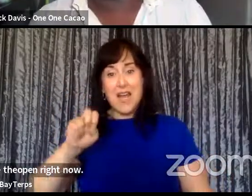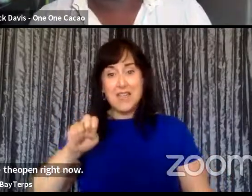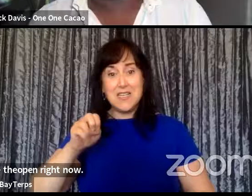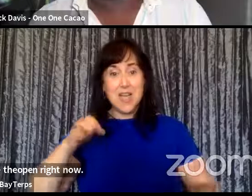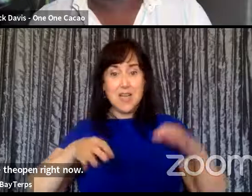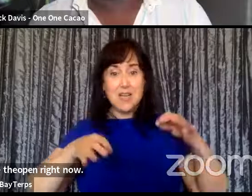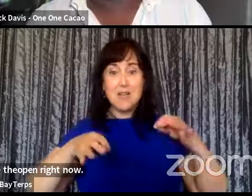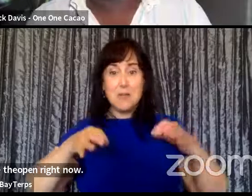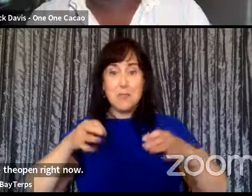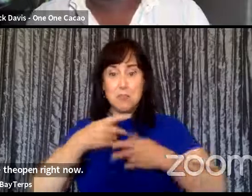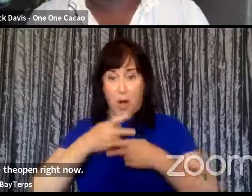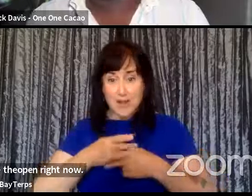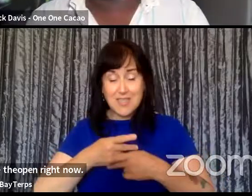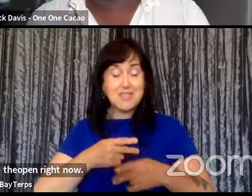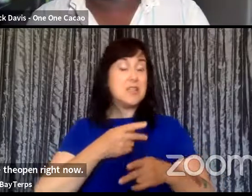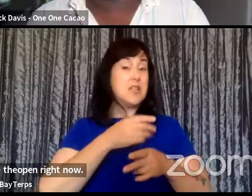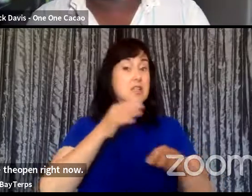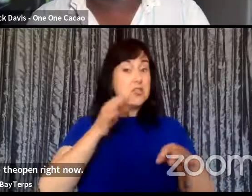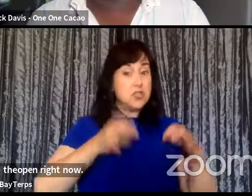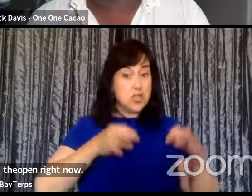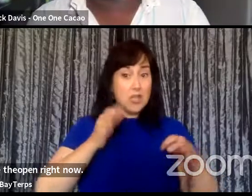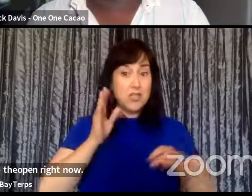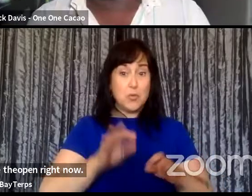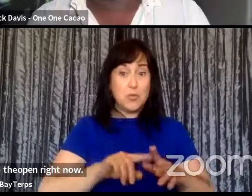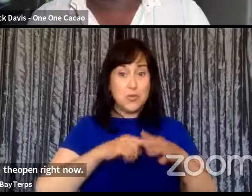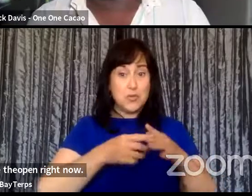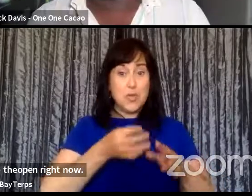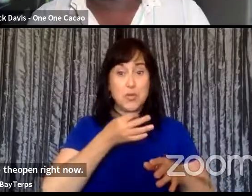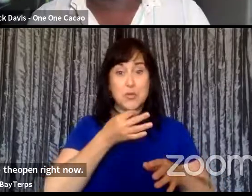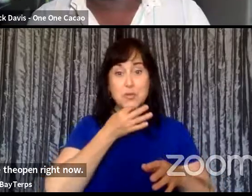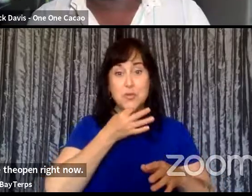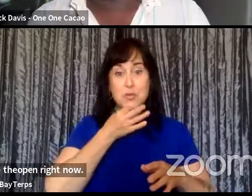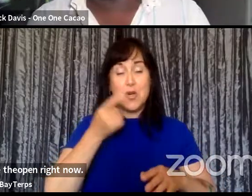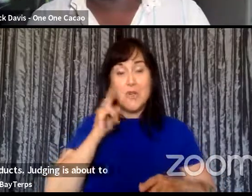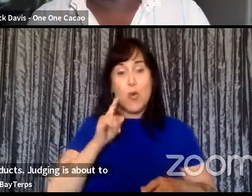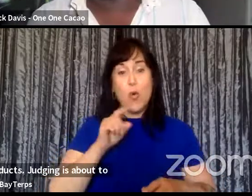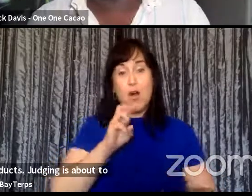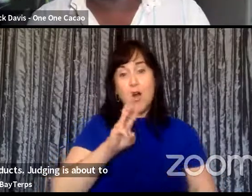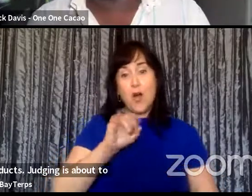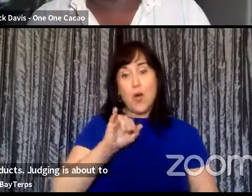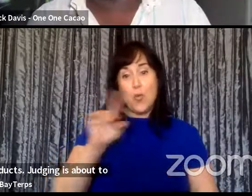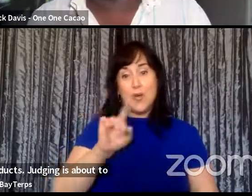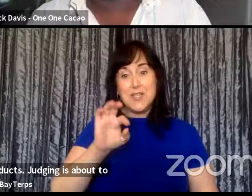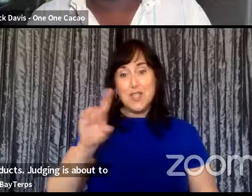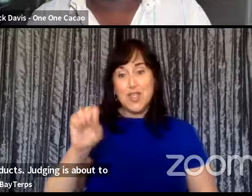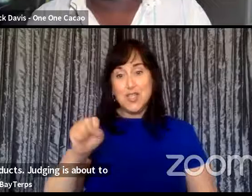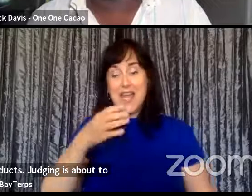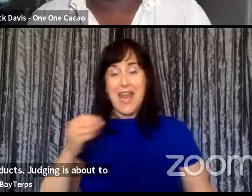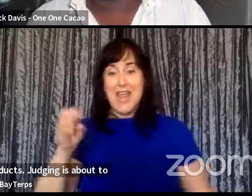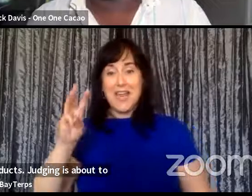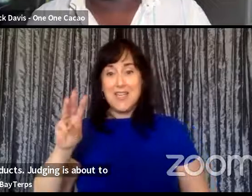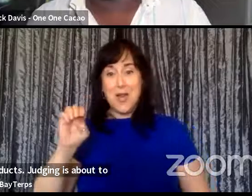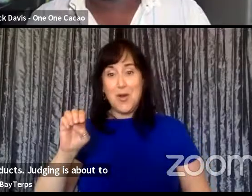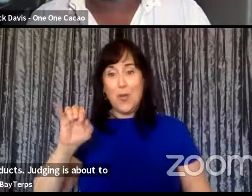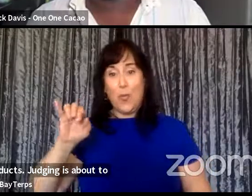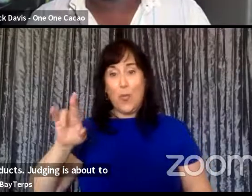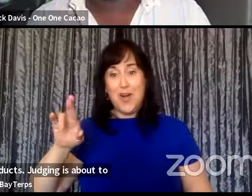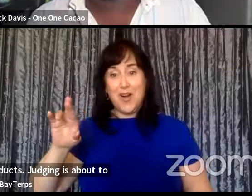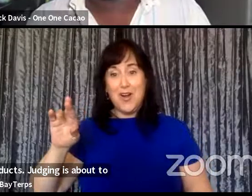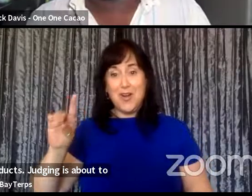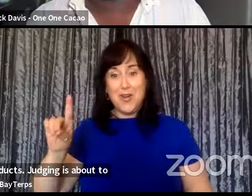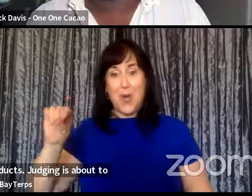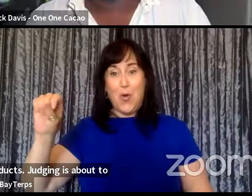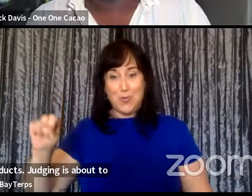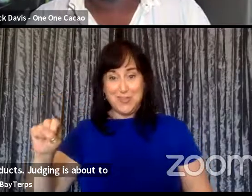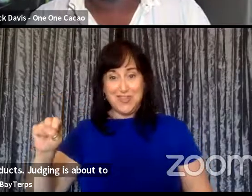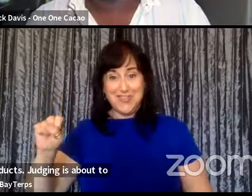commence, which we're very excited about for both Wizards and Weirdos. That has already started taking place. And then the current